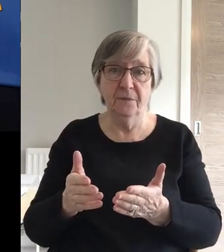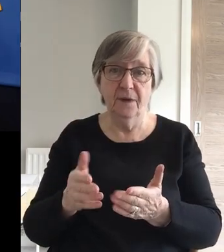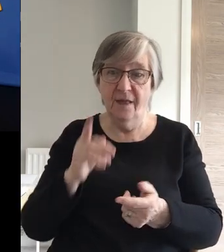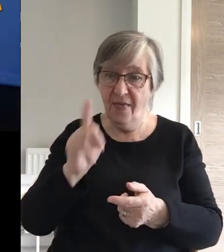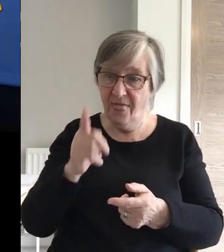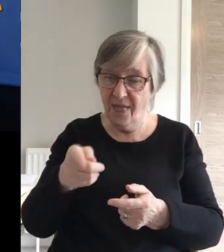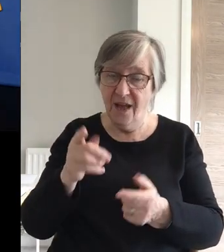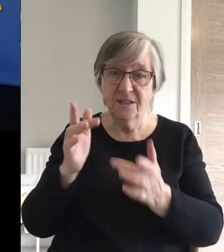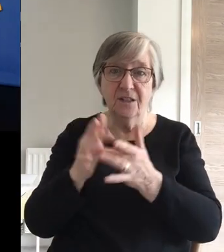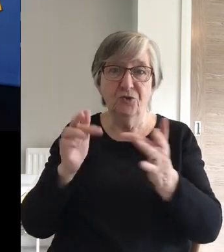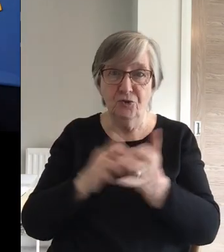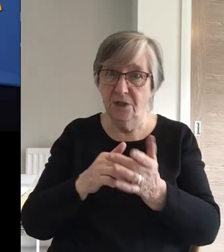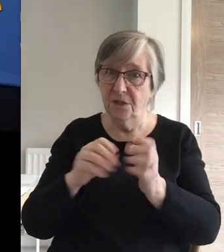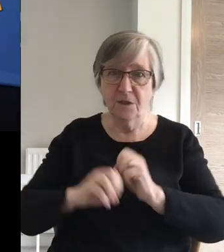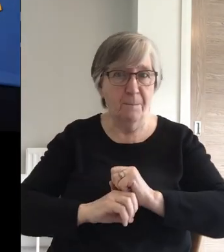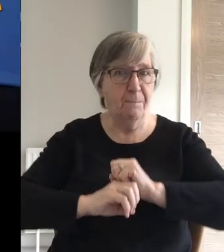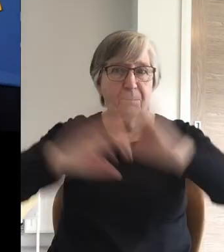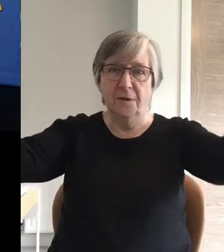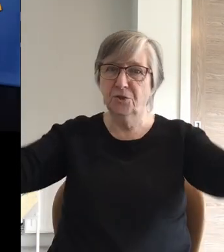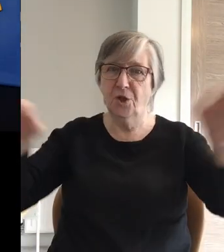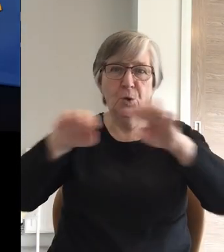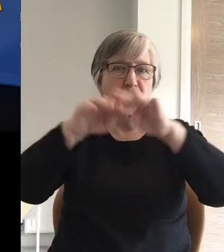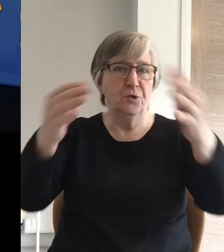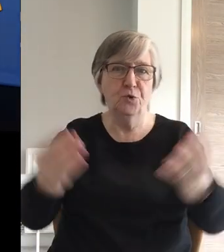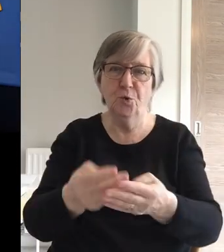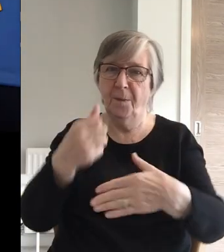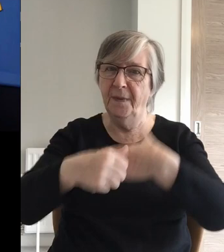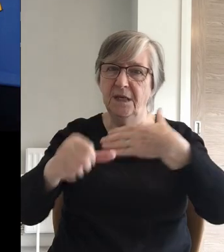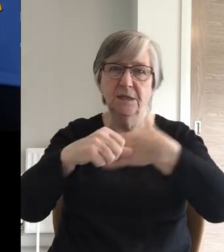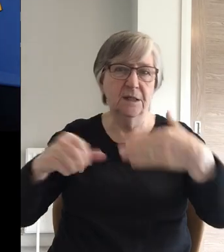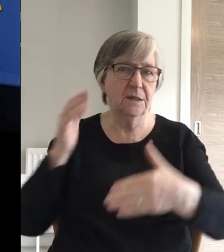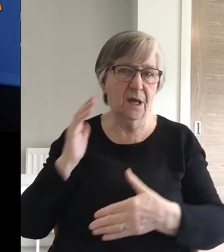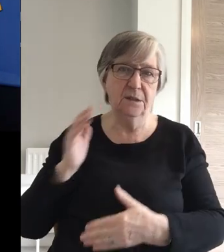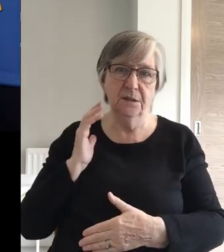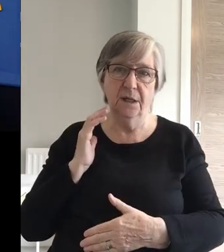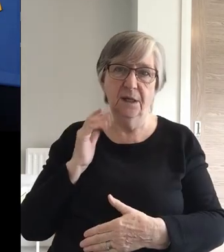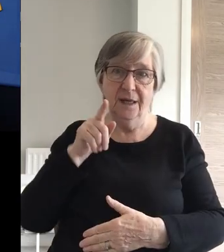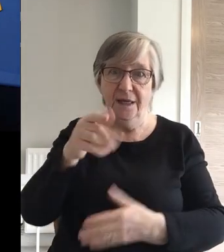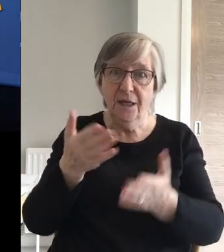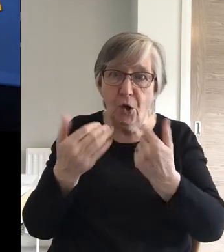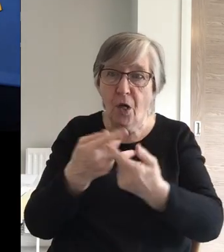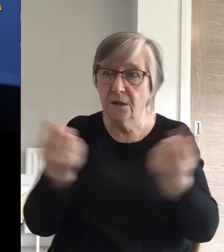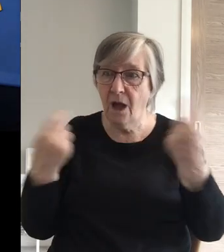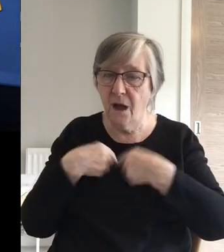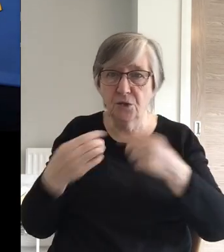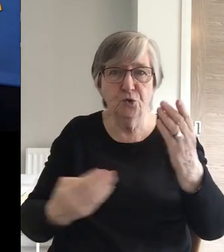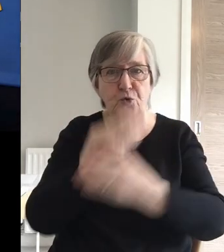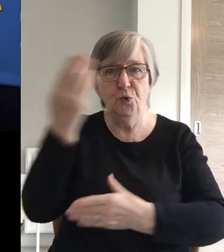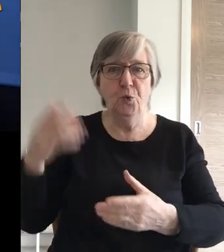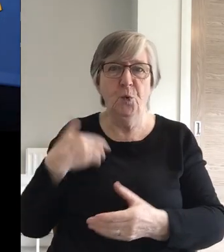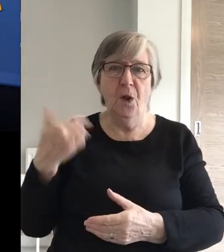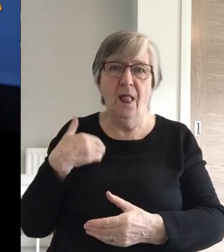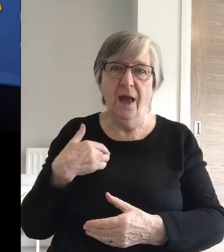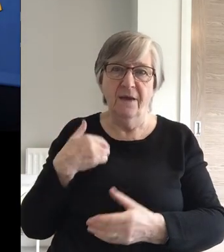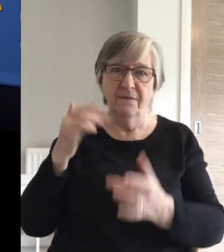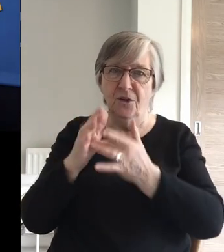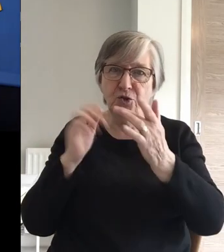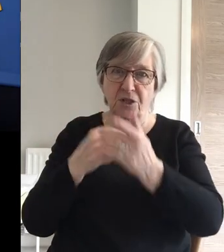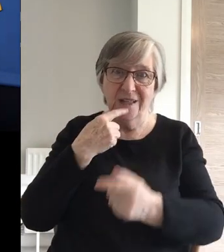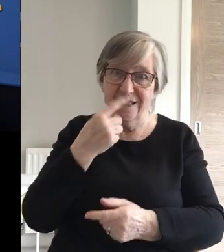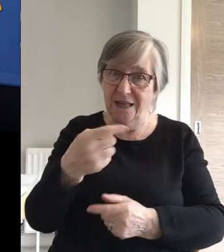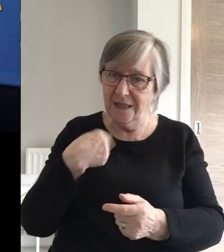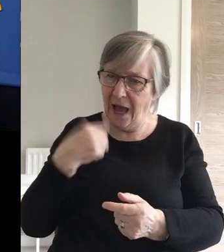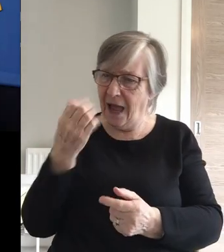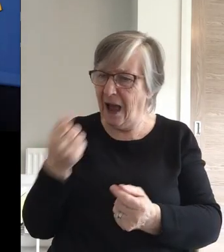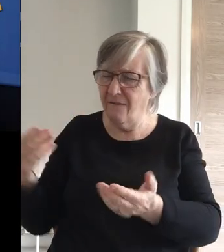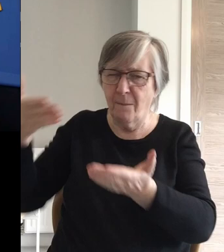That's the Jesus who burst out the tomb at Easter. That's the Jesus who calls us to new life. That's the Jesus who says he's got more and